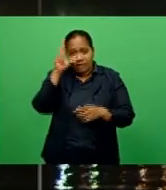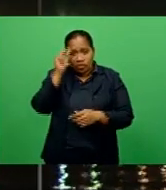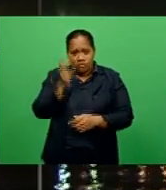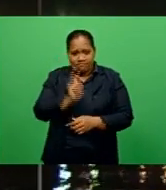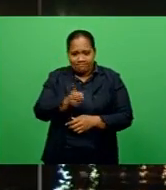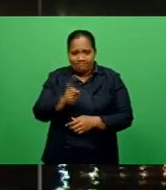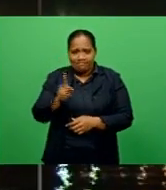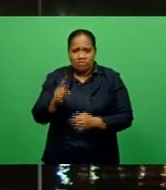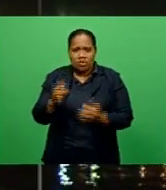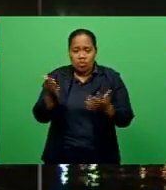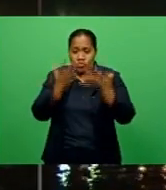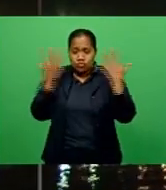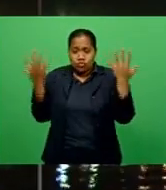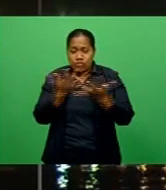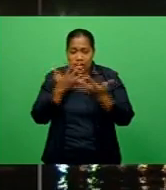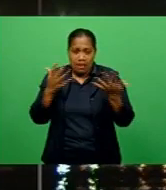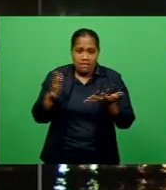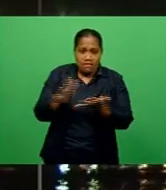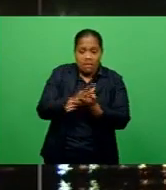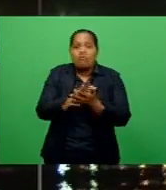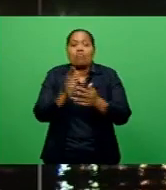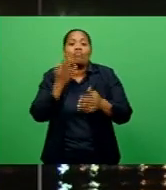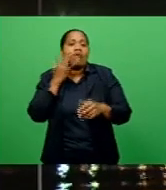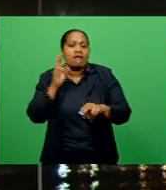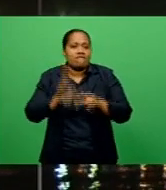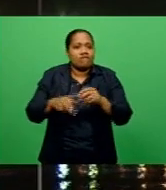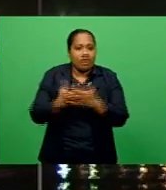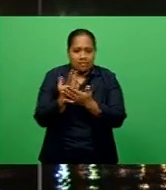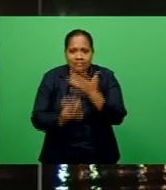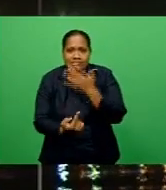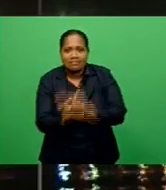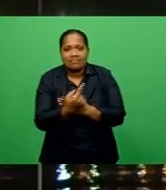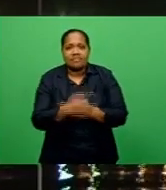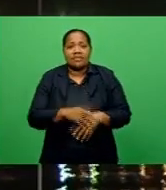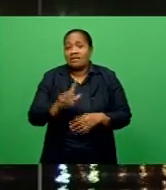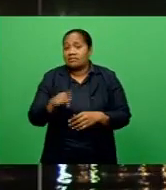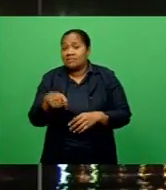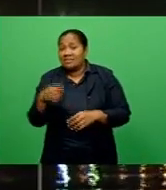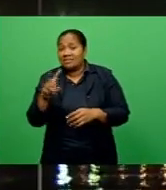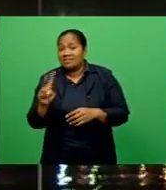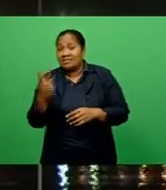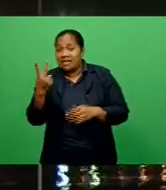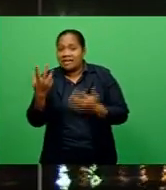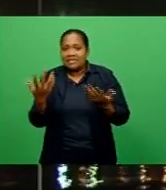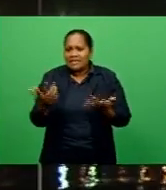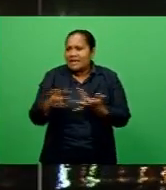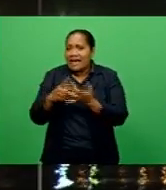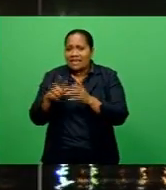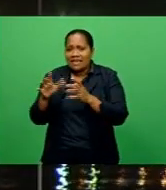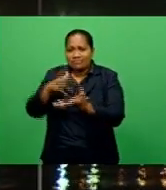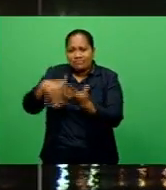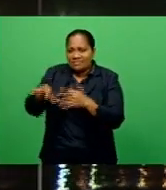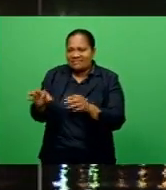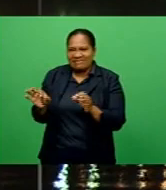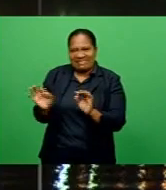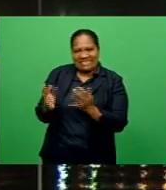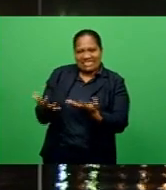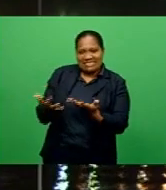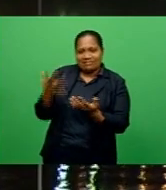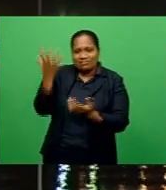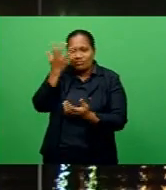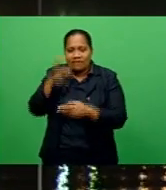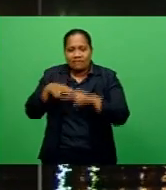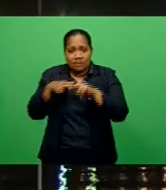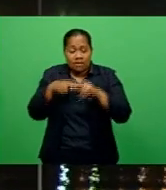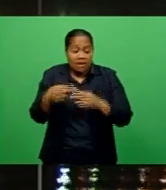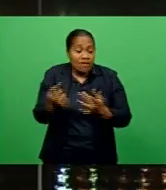winds by Friday. And second system, TC Zazu, poses no threat to Fiji. For these stories and others, you can tune in